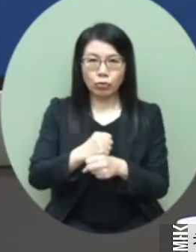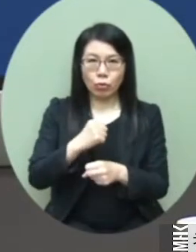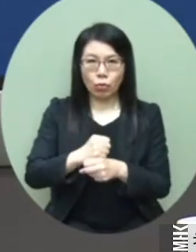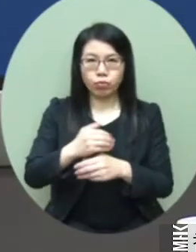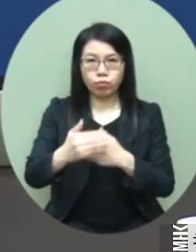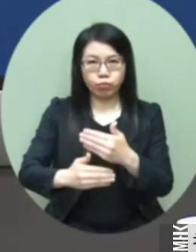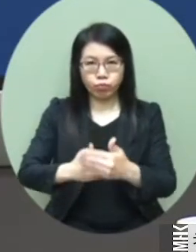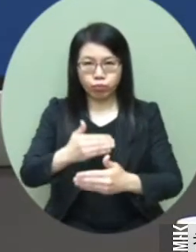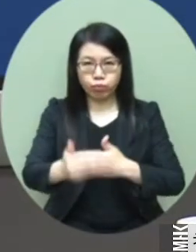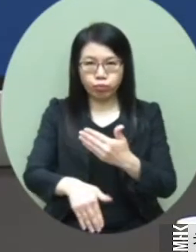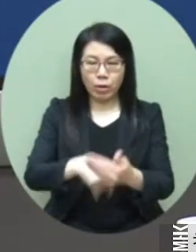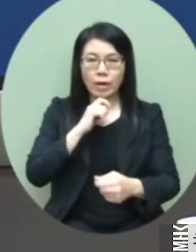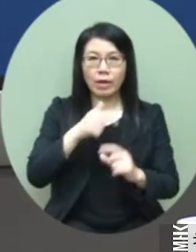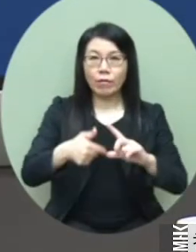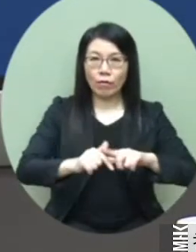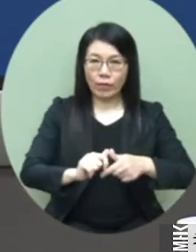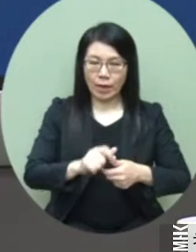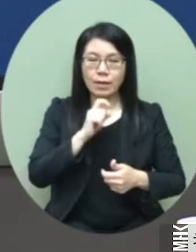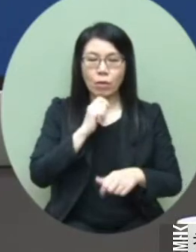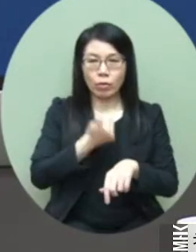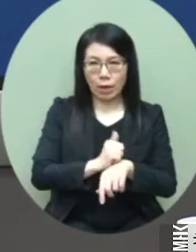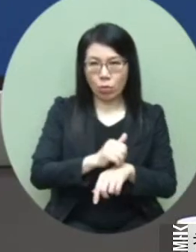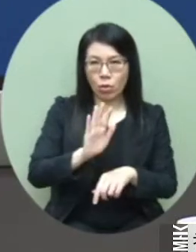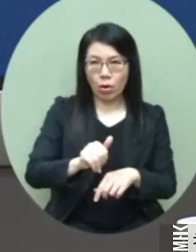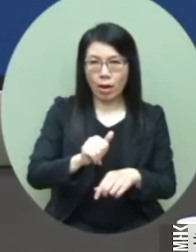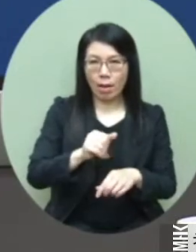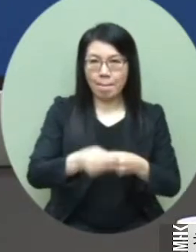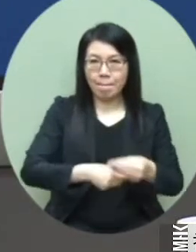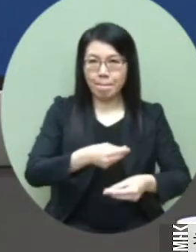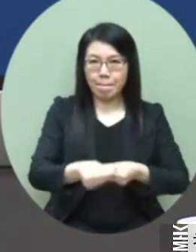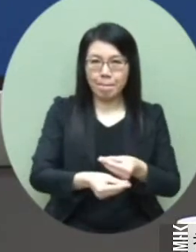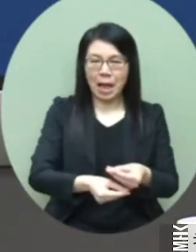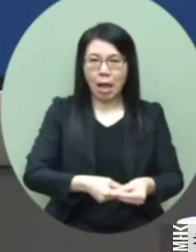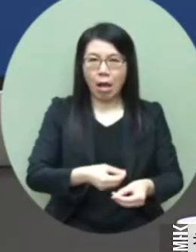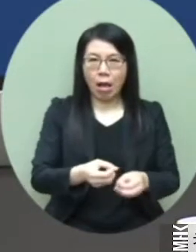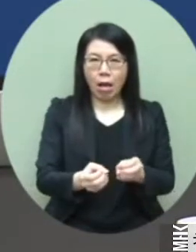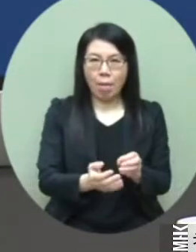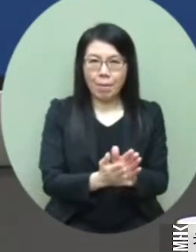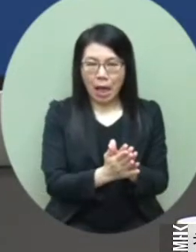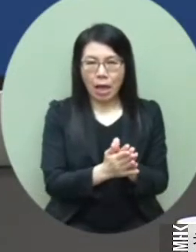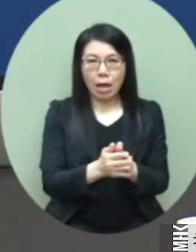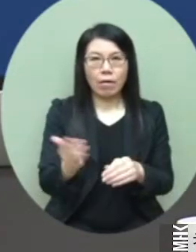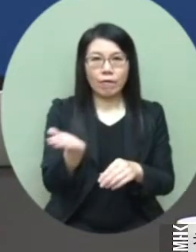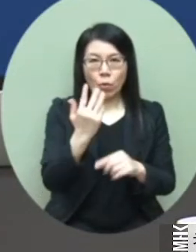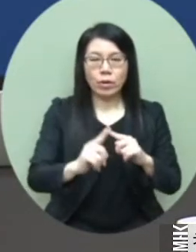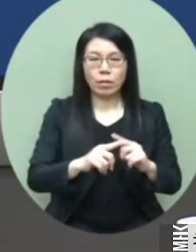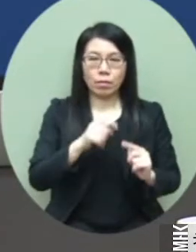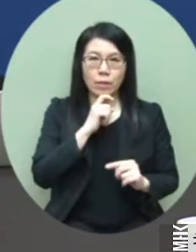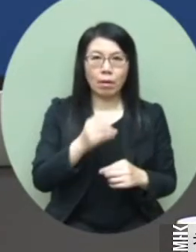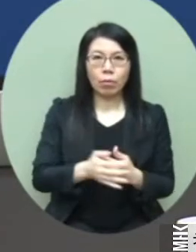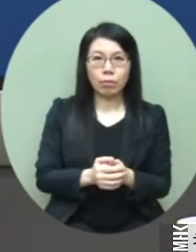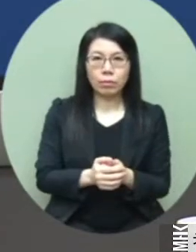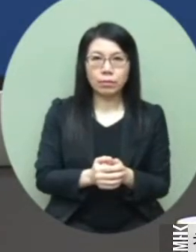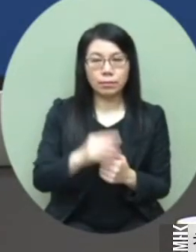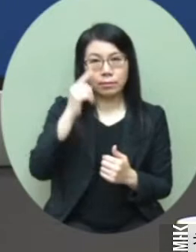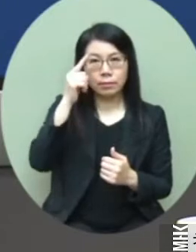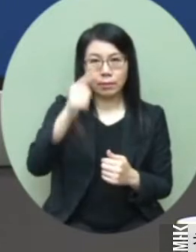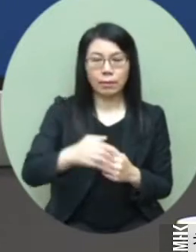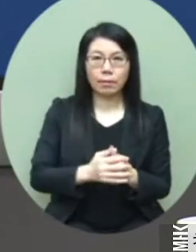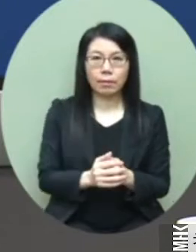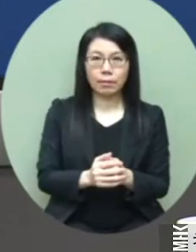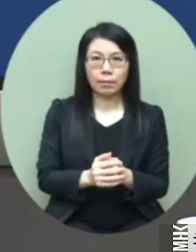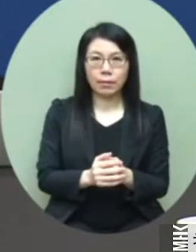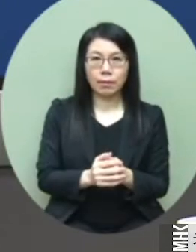that enables Hong Kong to resume normal operation will inevitably bring risks of transmission.